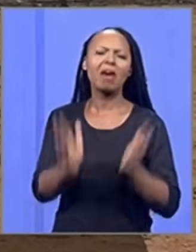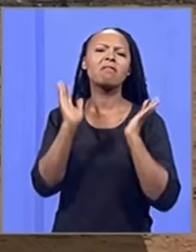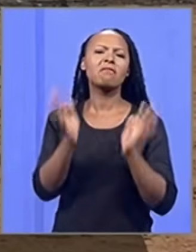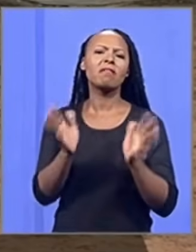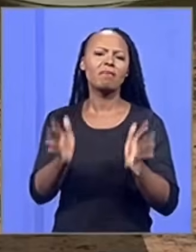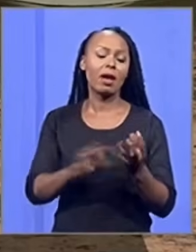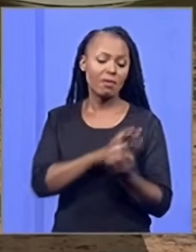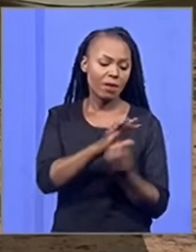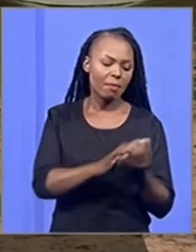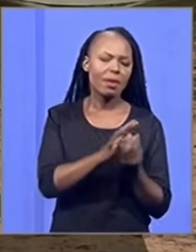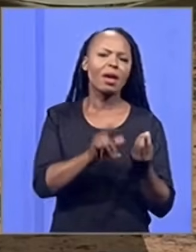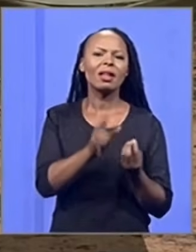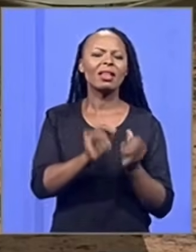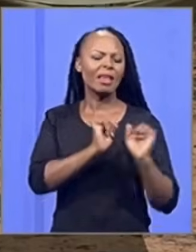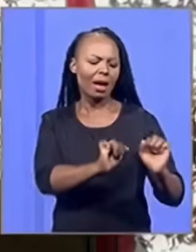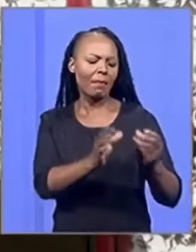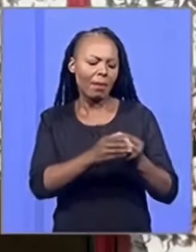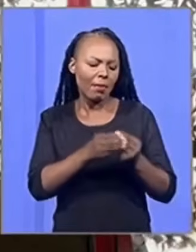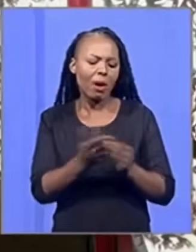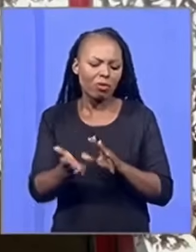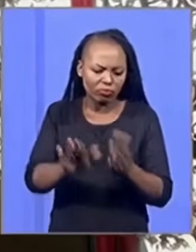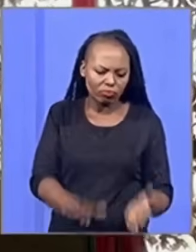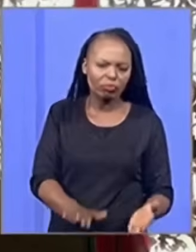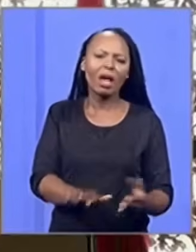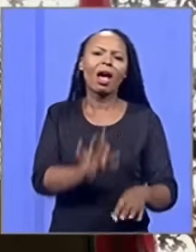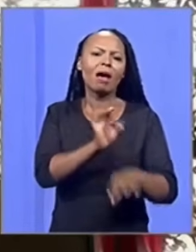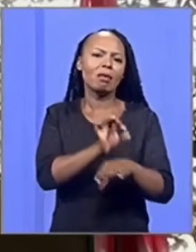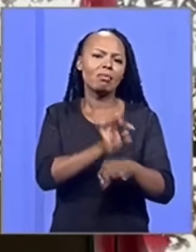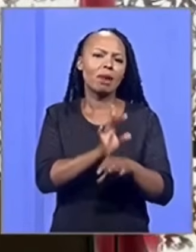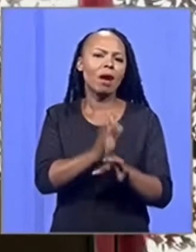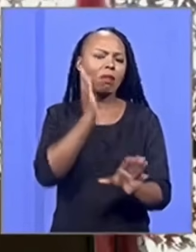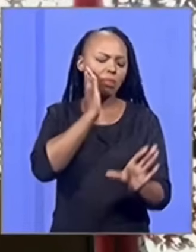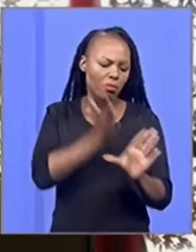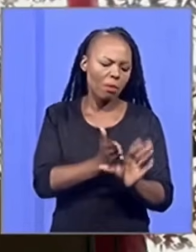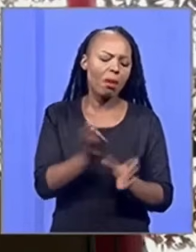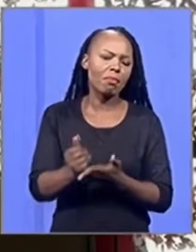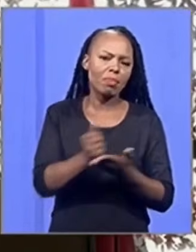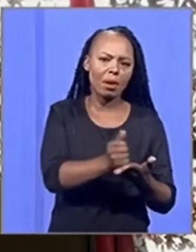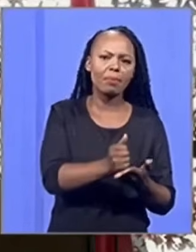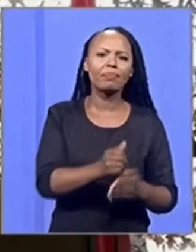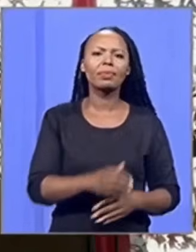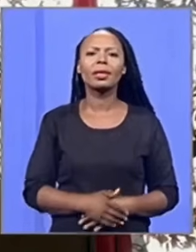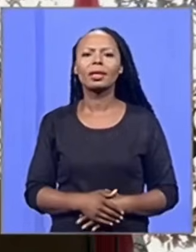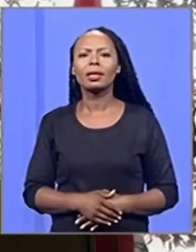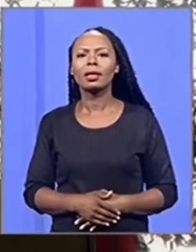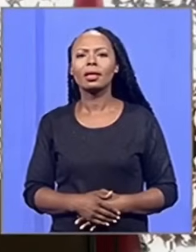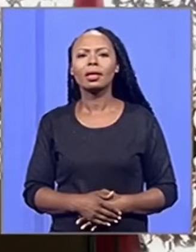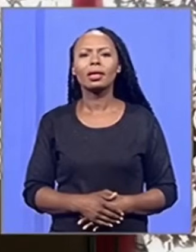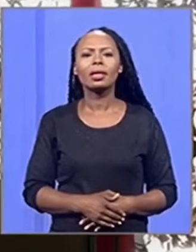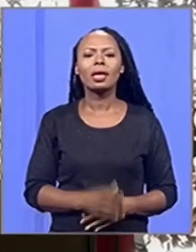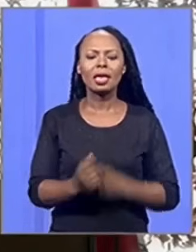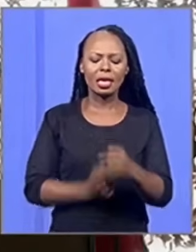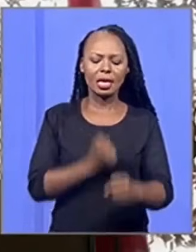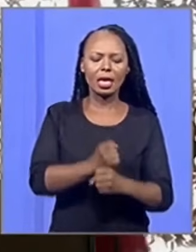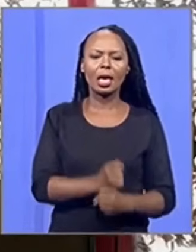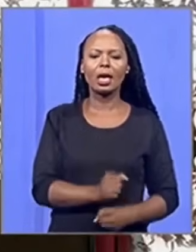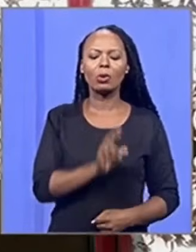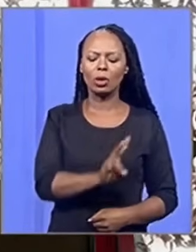ena ile ya ba ama haholo. We almost make it 22 years,